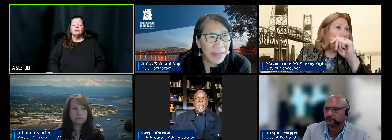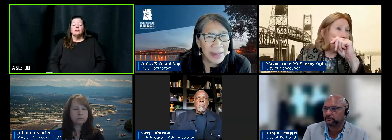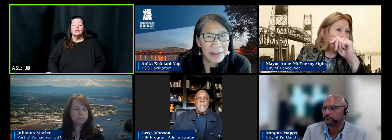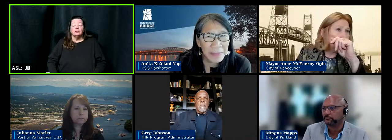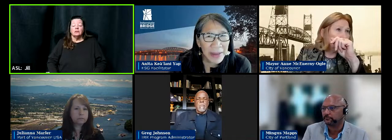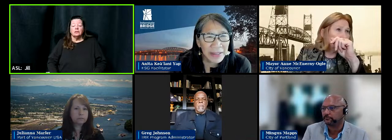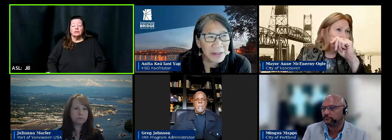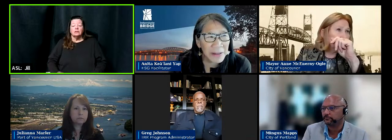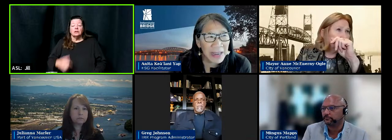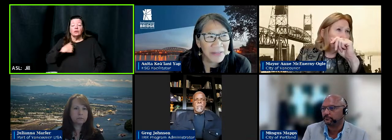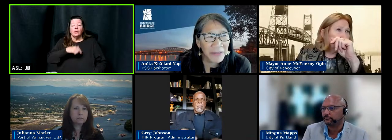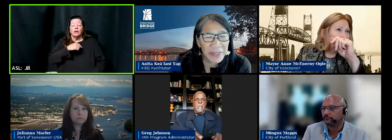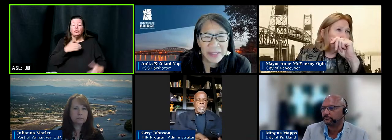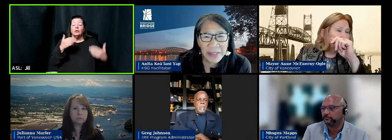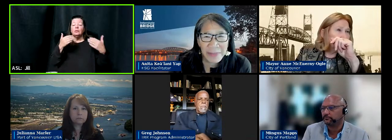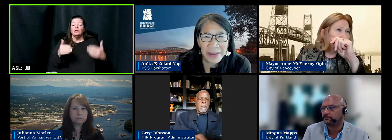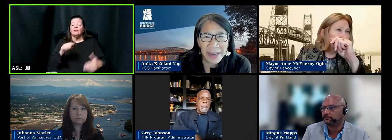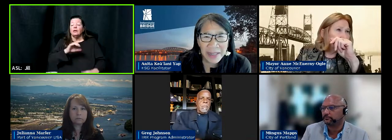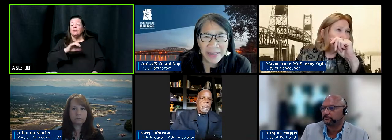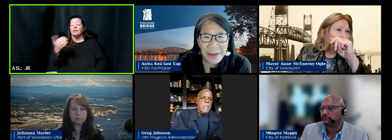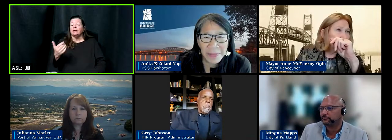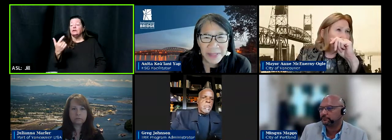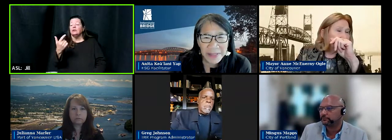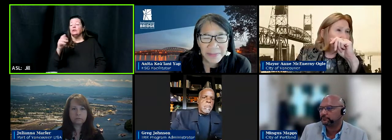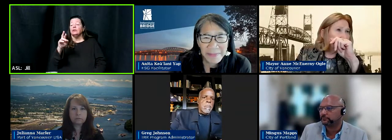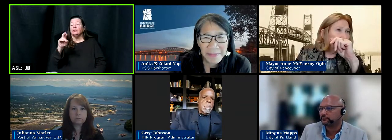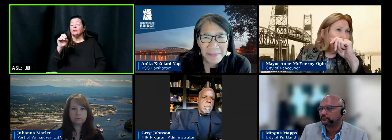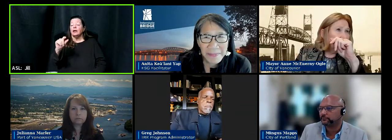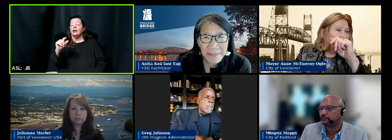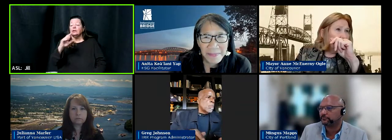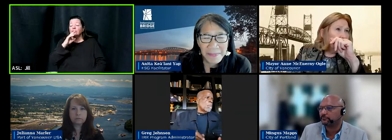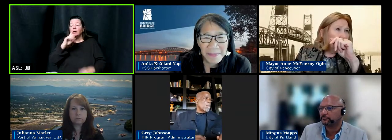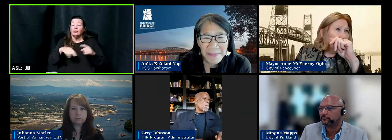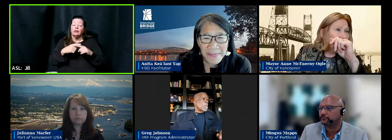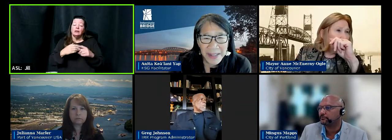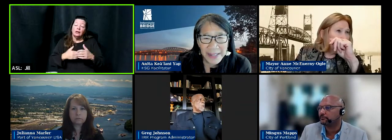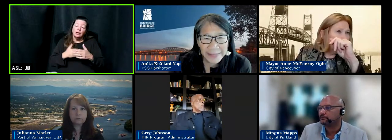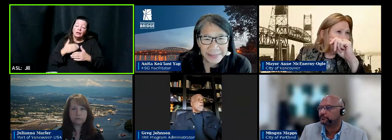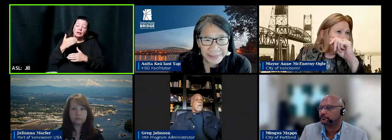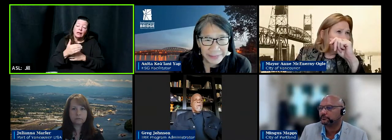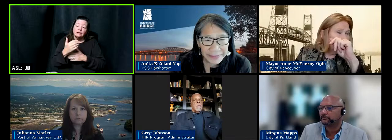I will hand it back to Greg to talk about next steps.